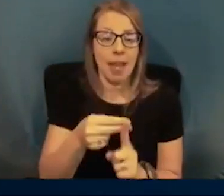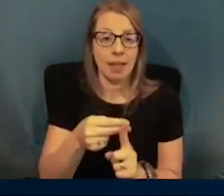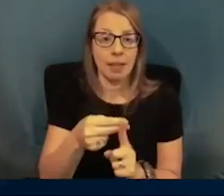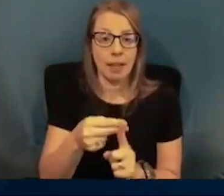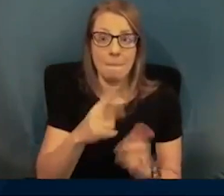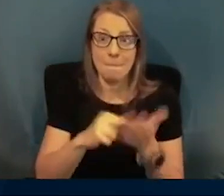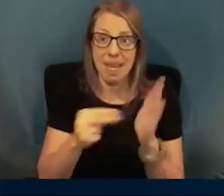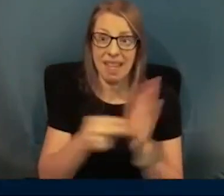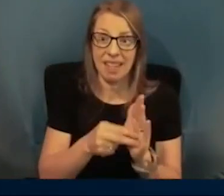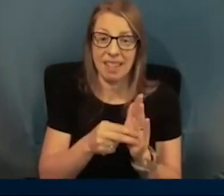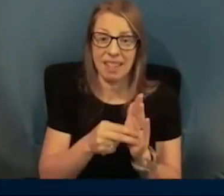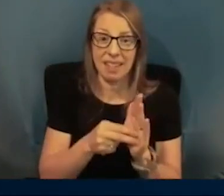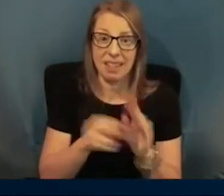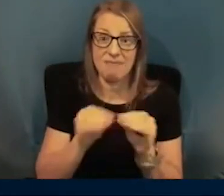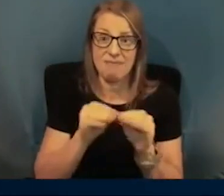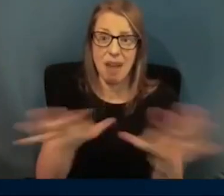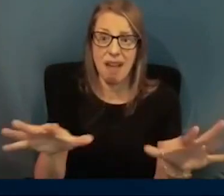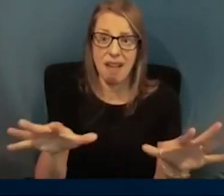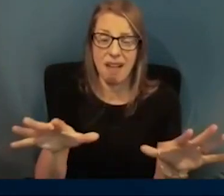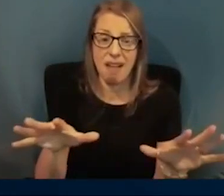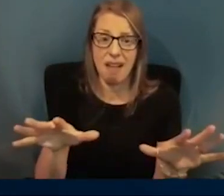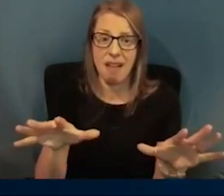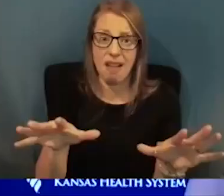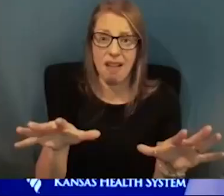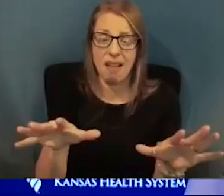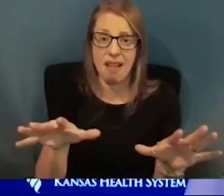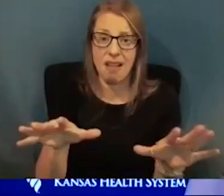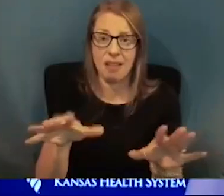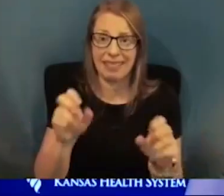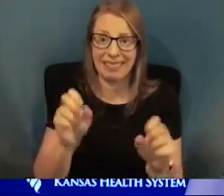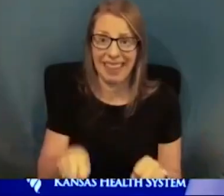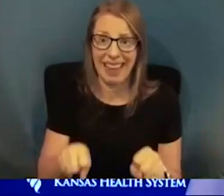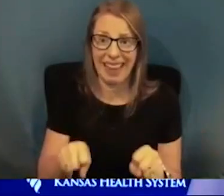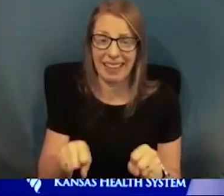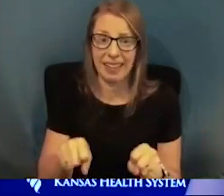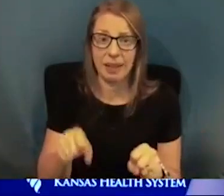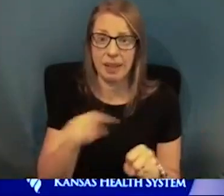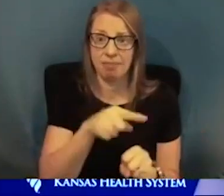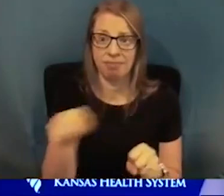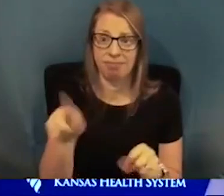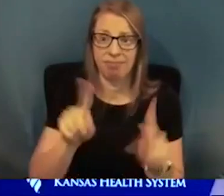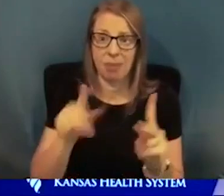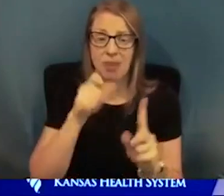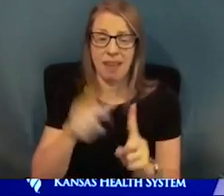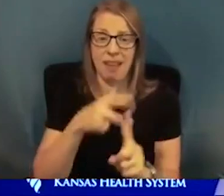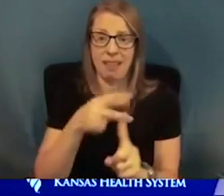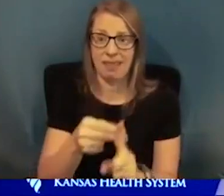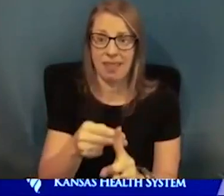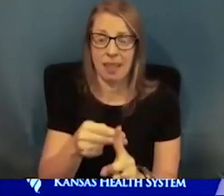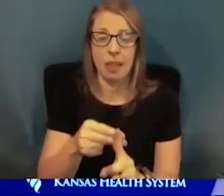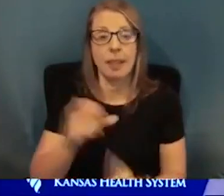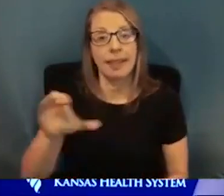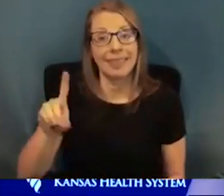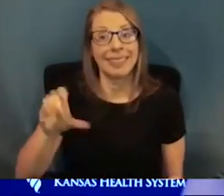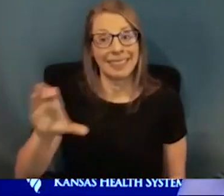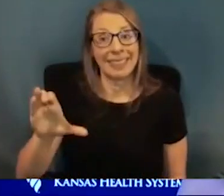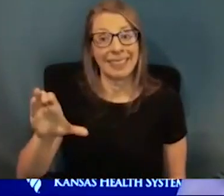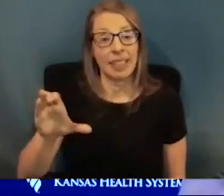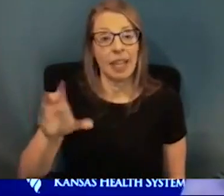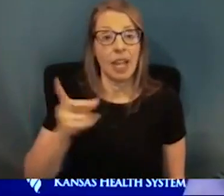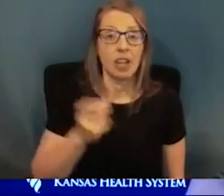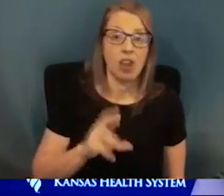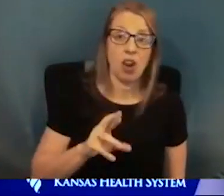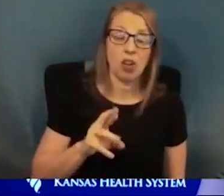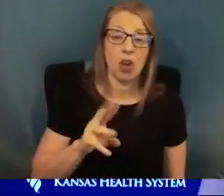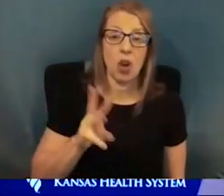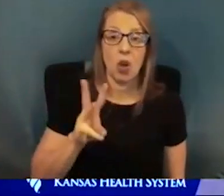the unvaccinated, ? Yeah, I mean, that is a big question mark. So that is certainly what the CDC and Dr. Walensky have